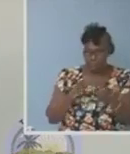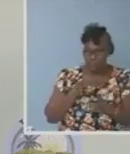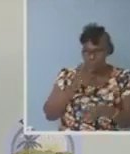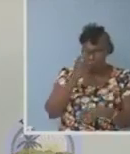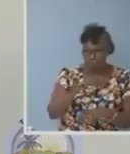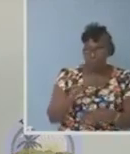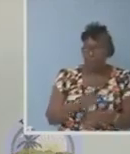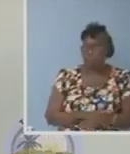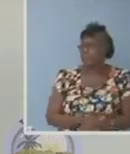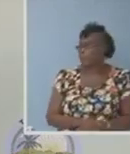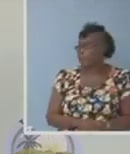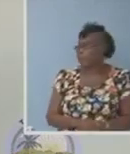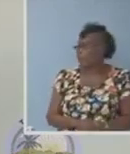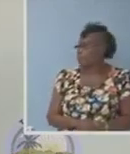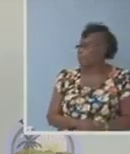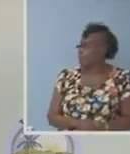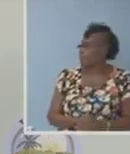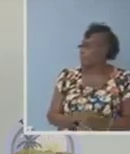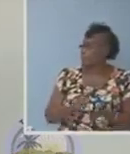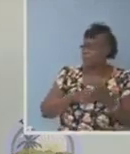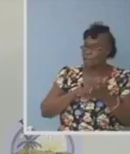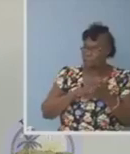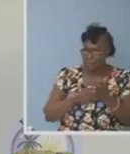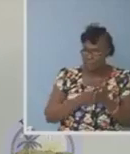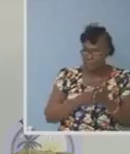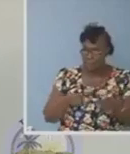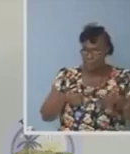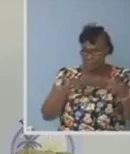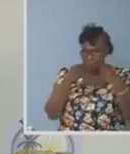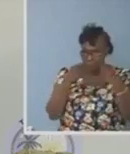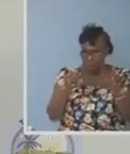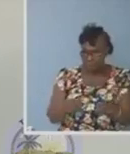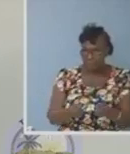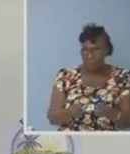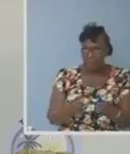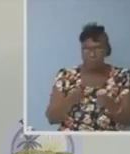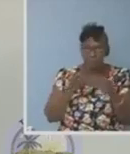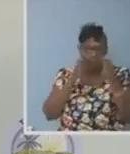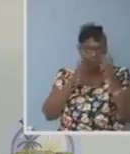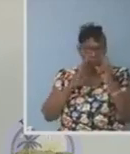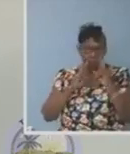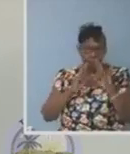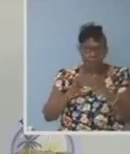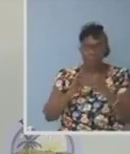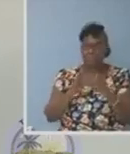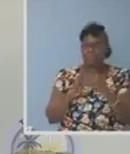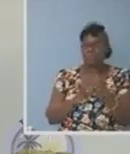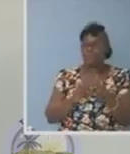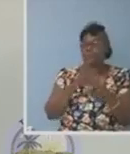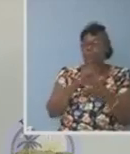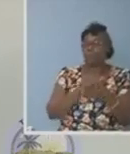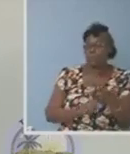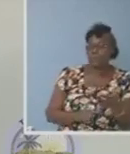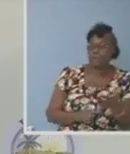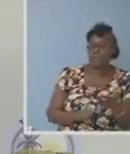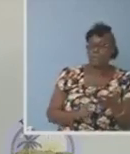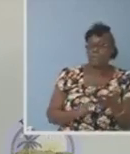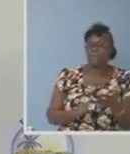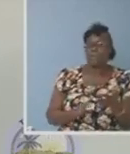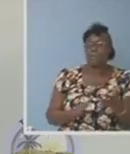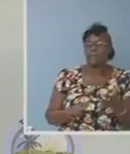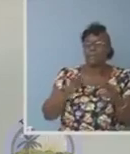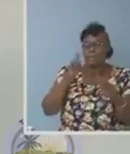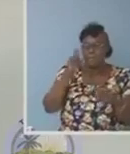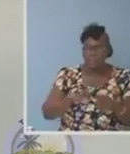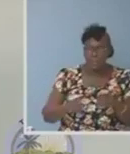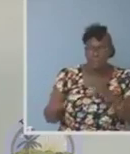other issue is that we have started to give serious and significant reflections on what is required for us to grow coming out of